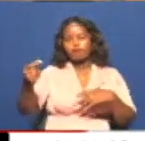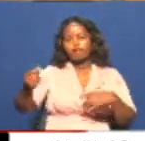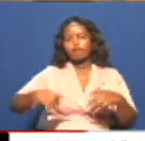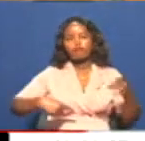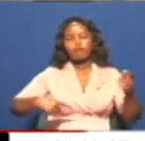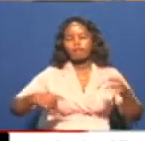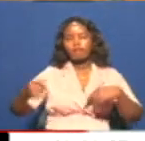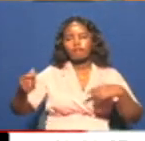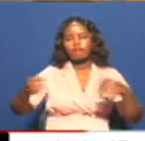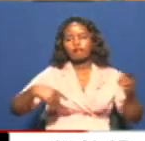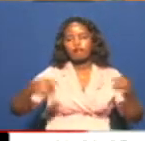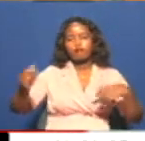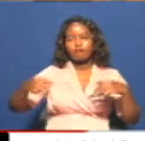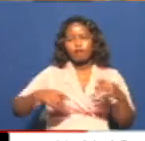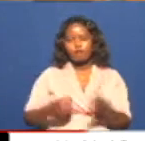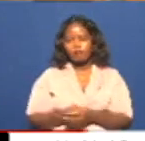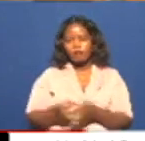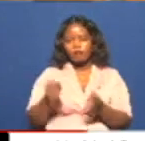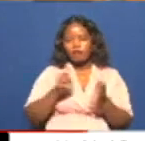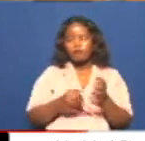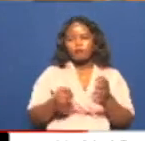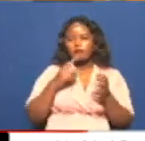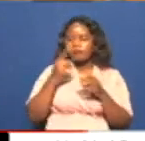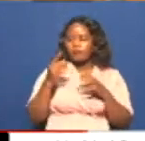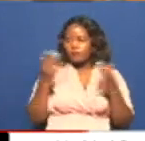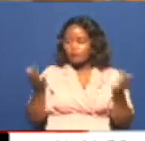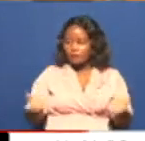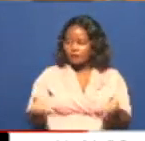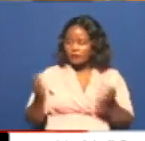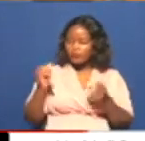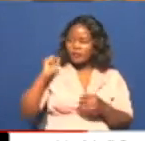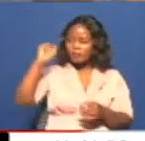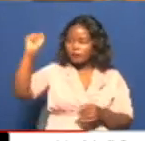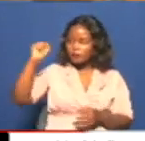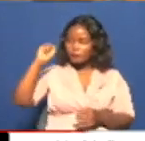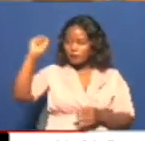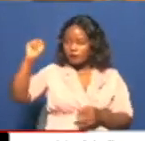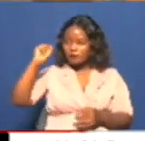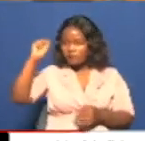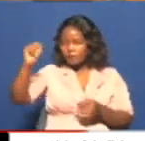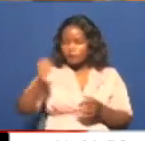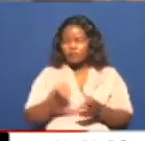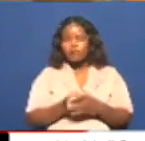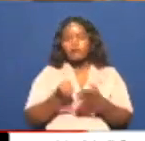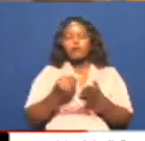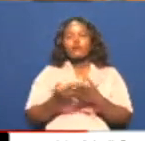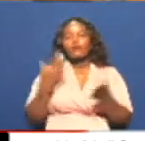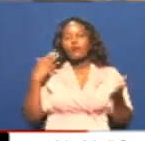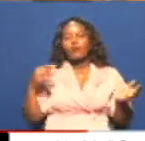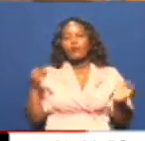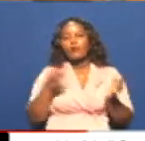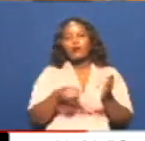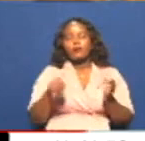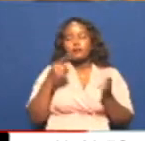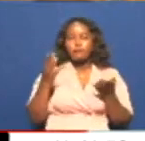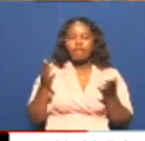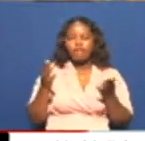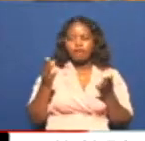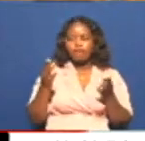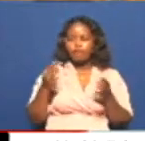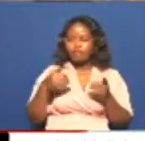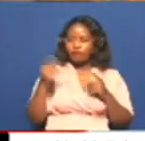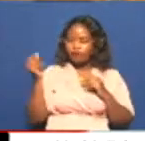joined us, we are talking about matters politics. And before we crossed over to Eastleigh, my panel and I here, we were talking